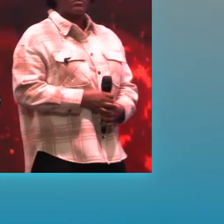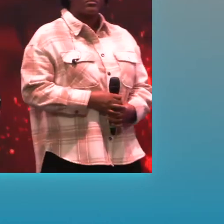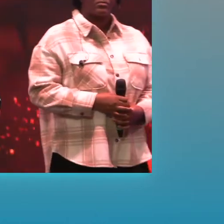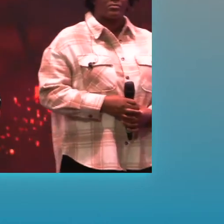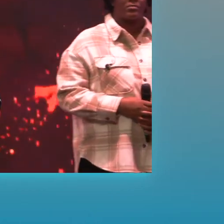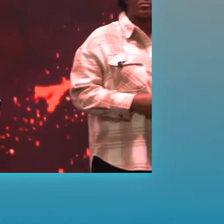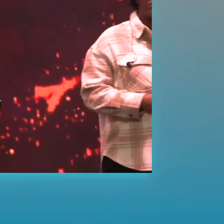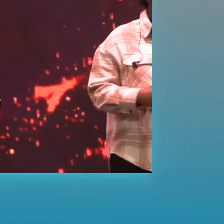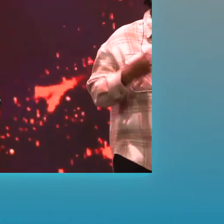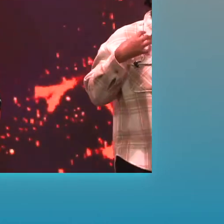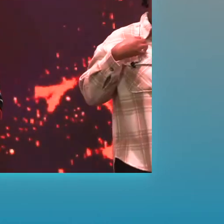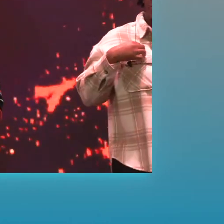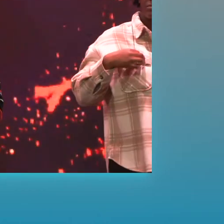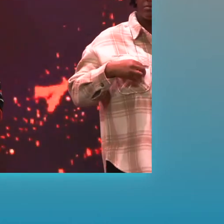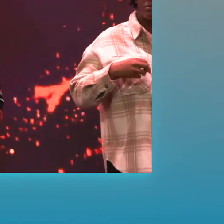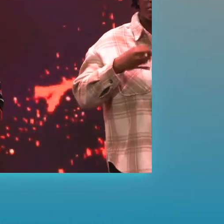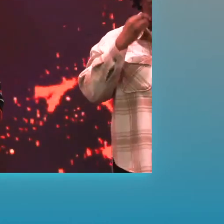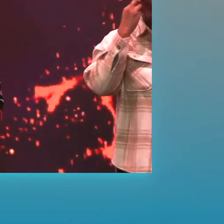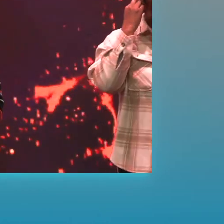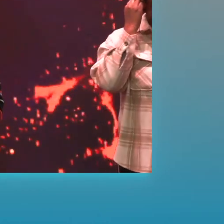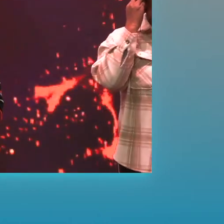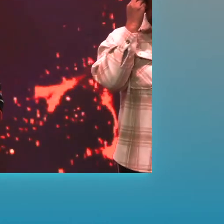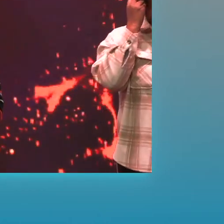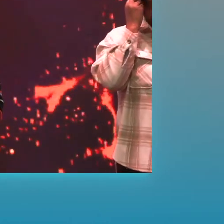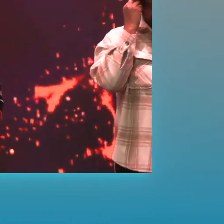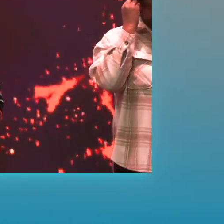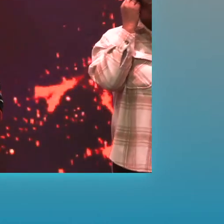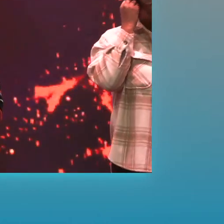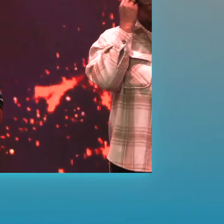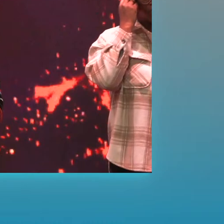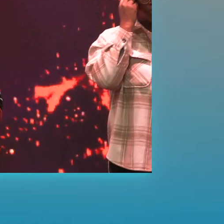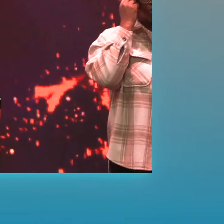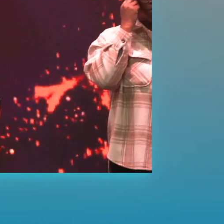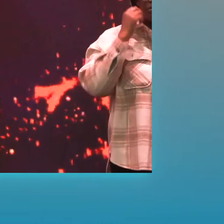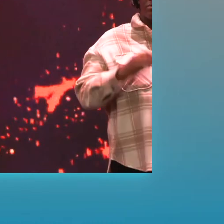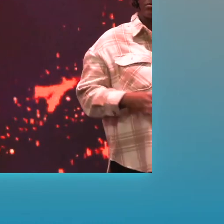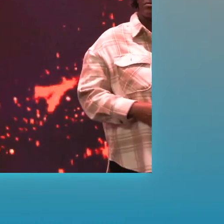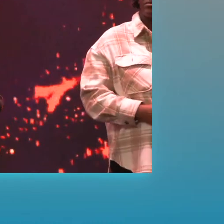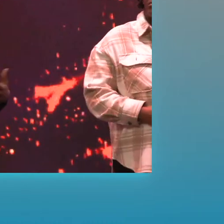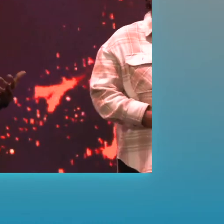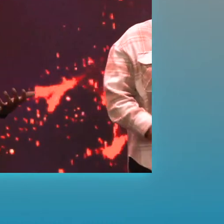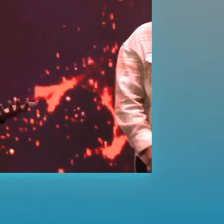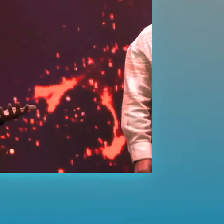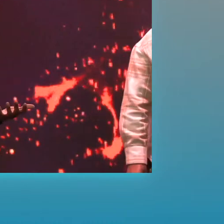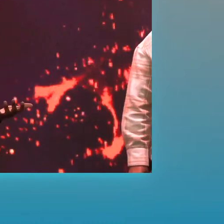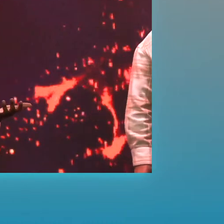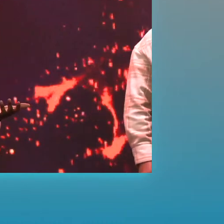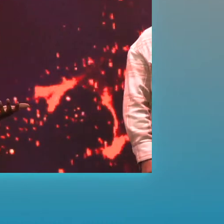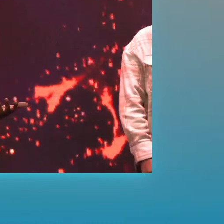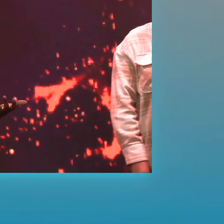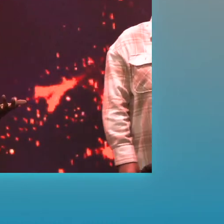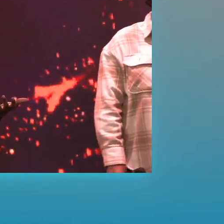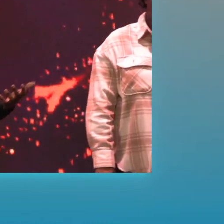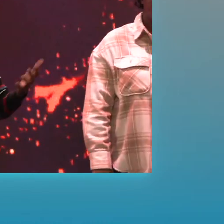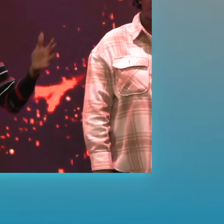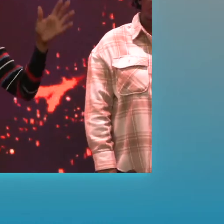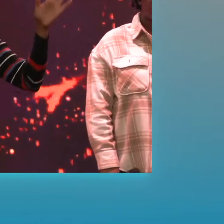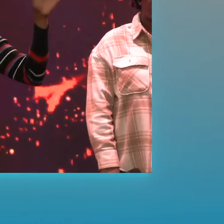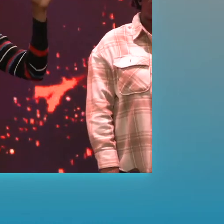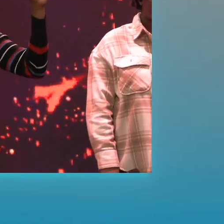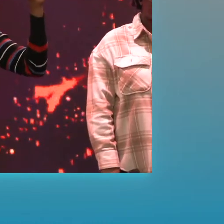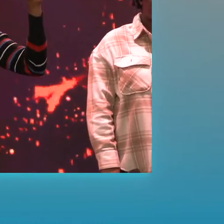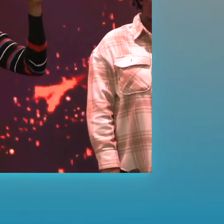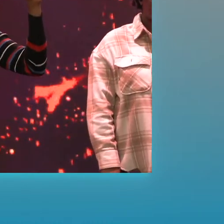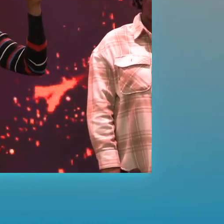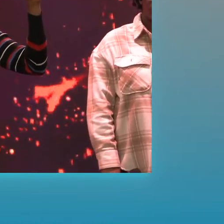Good evening. Good evening. Welcome to the Wednesday evening prayer service. Is somebody ready to